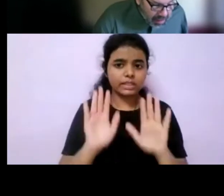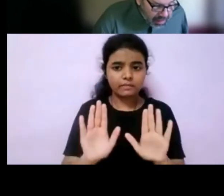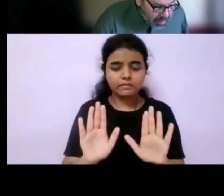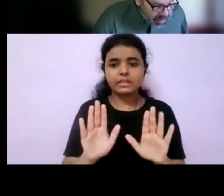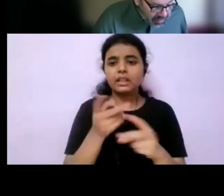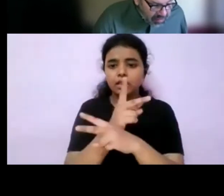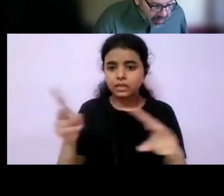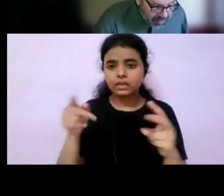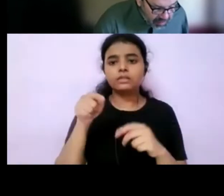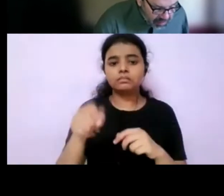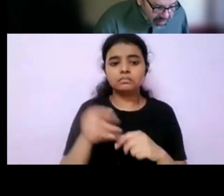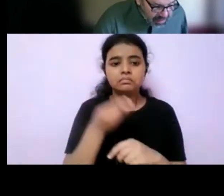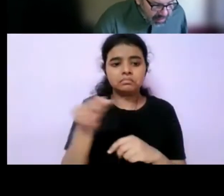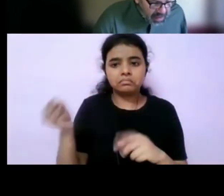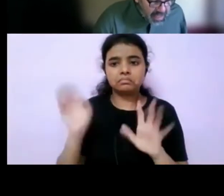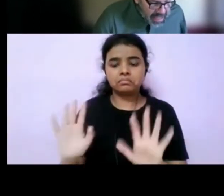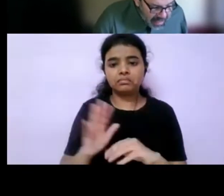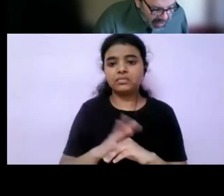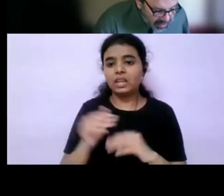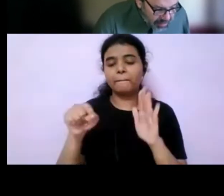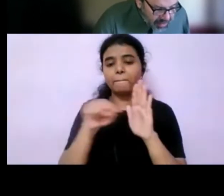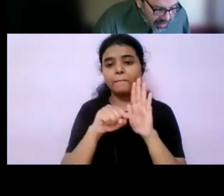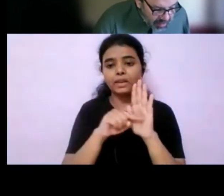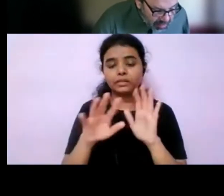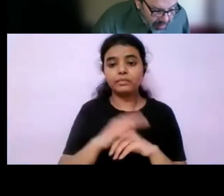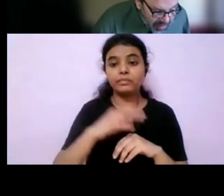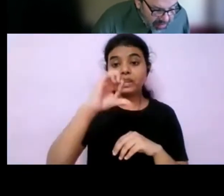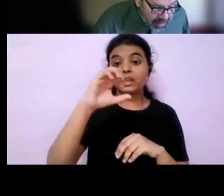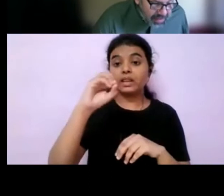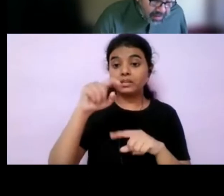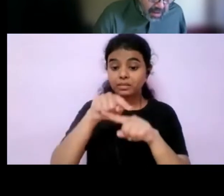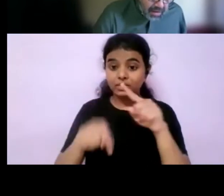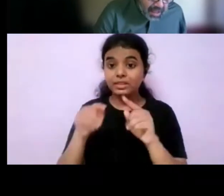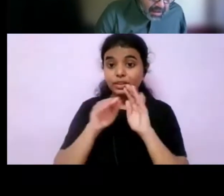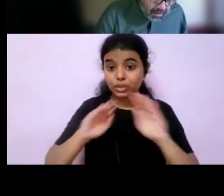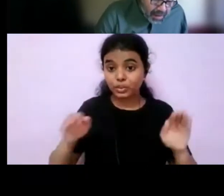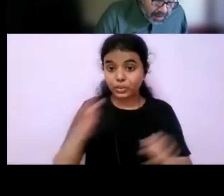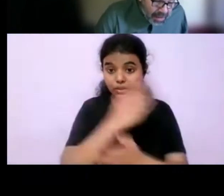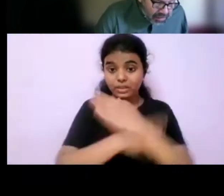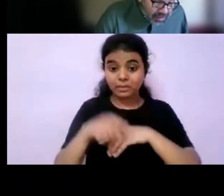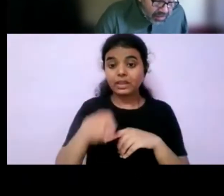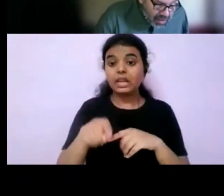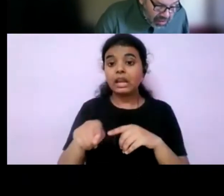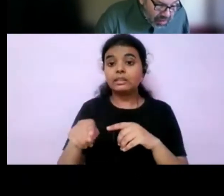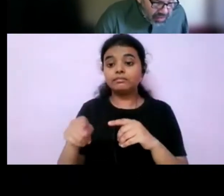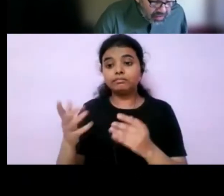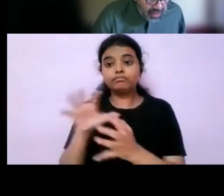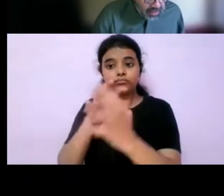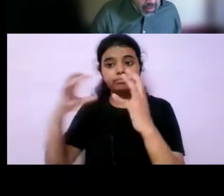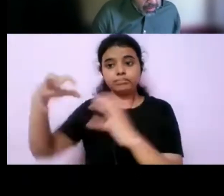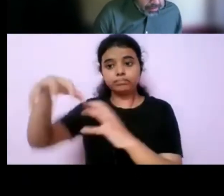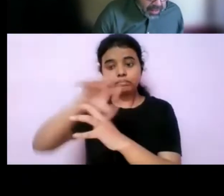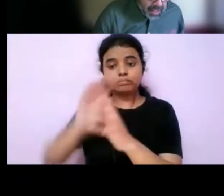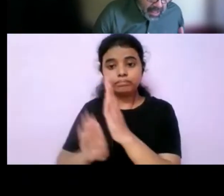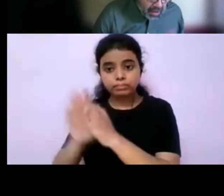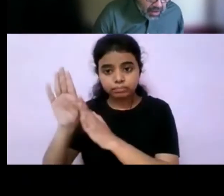their own communities as the most disadvantaged. 90% of children with disabilities in developing countries do not attend